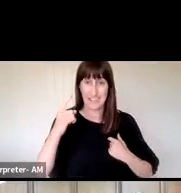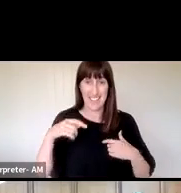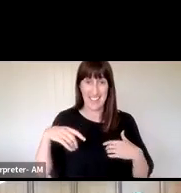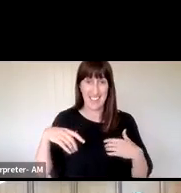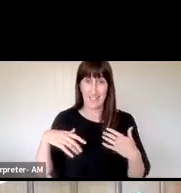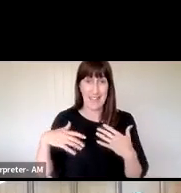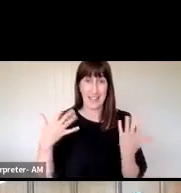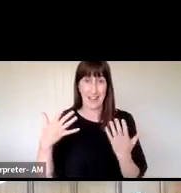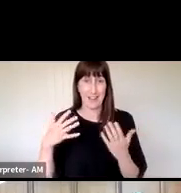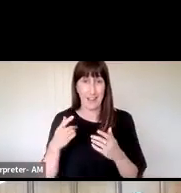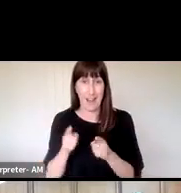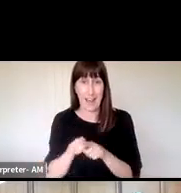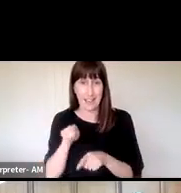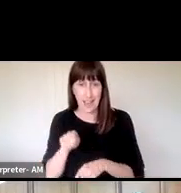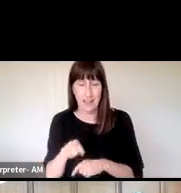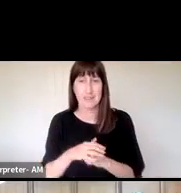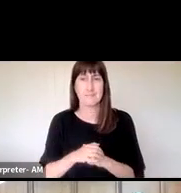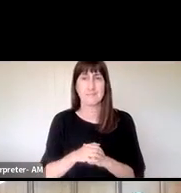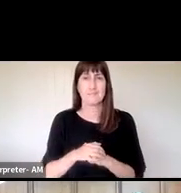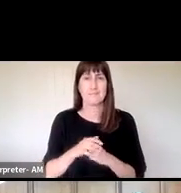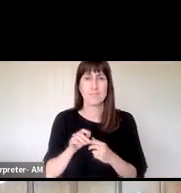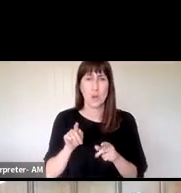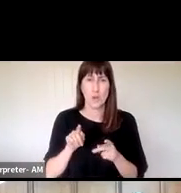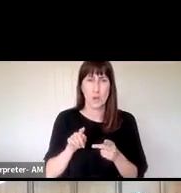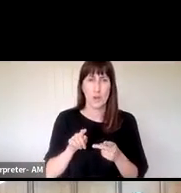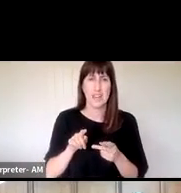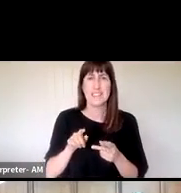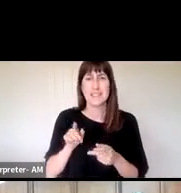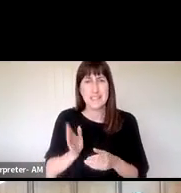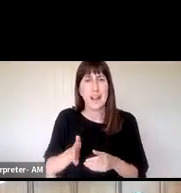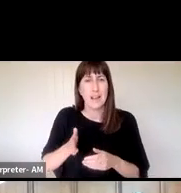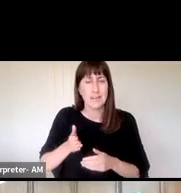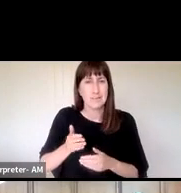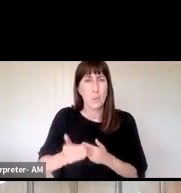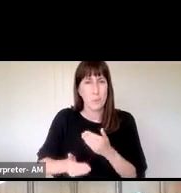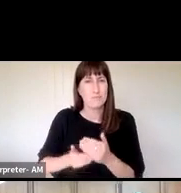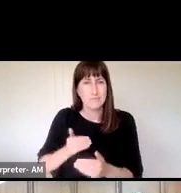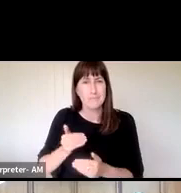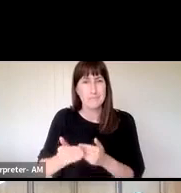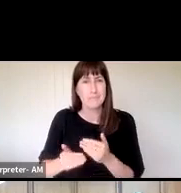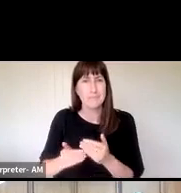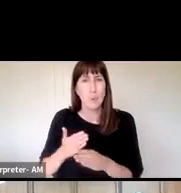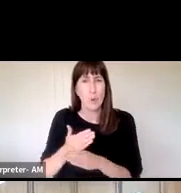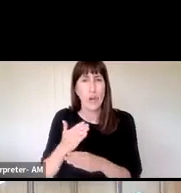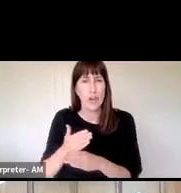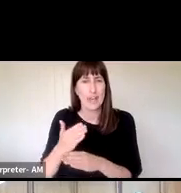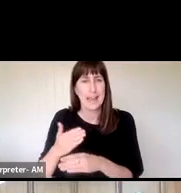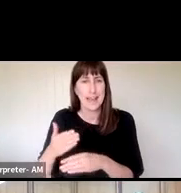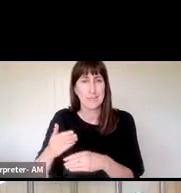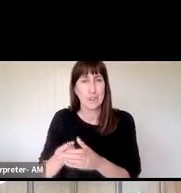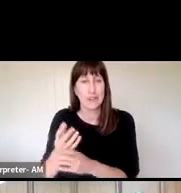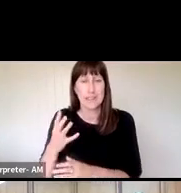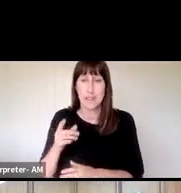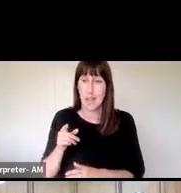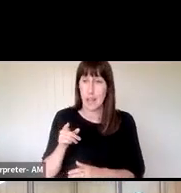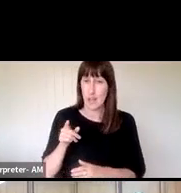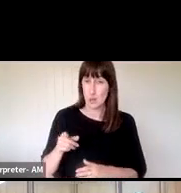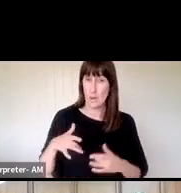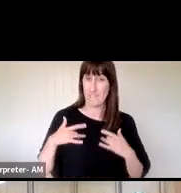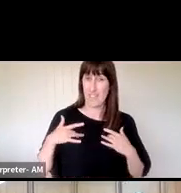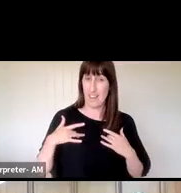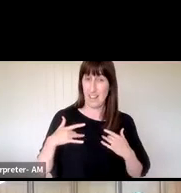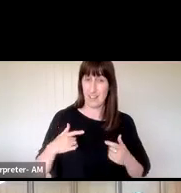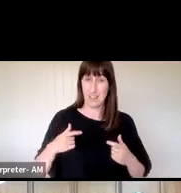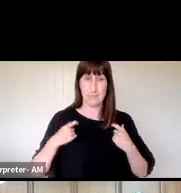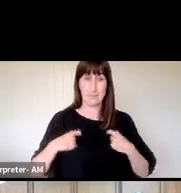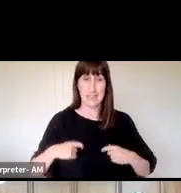and a work in progress though it is. Are you heartened by that, at